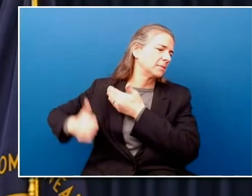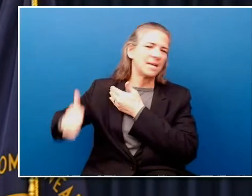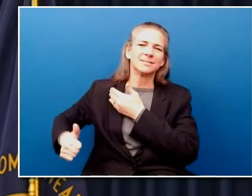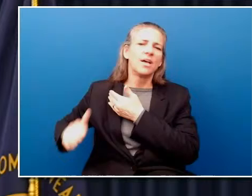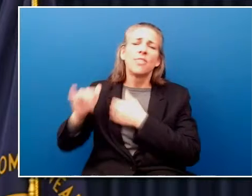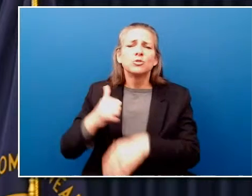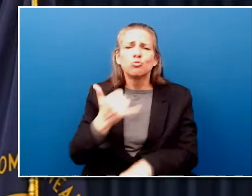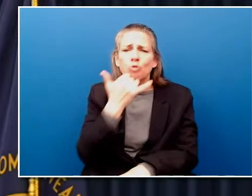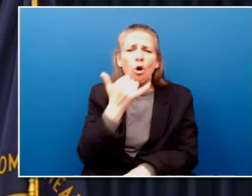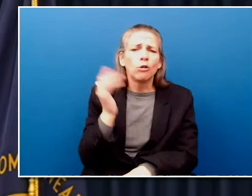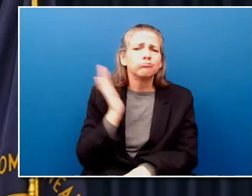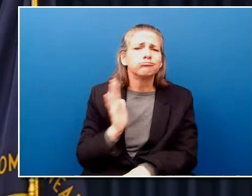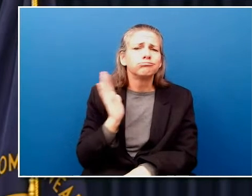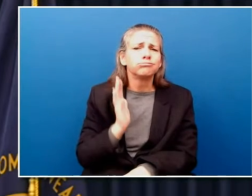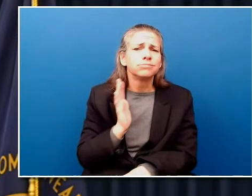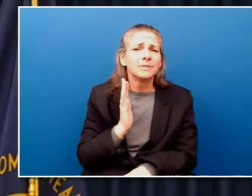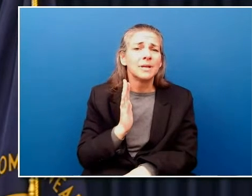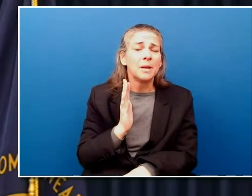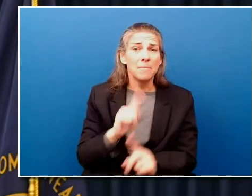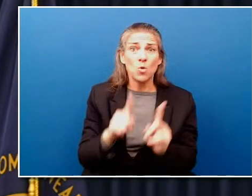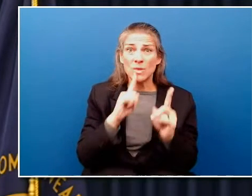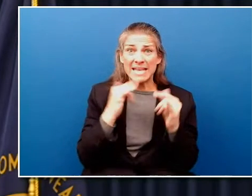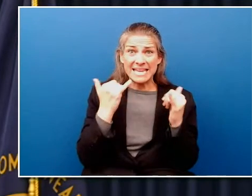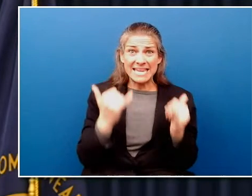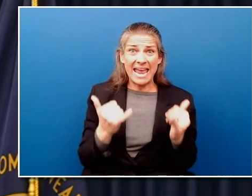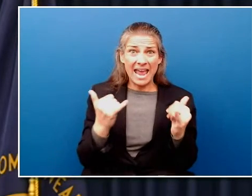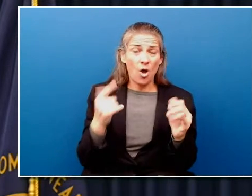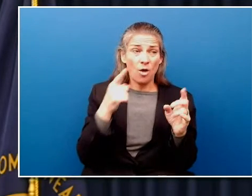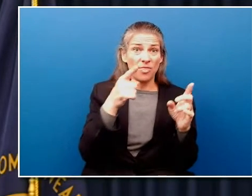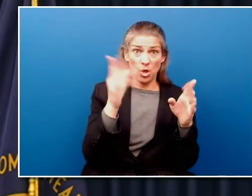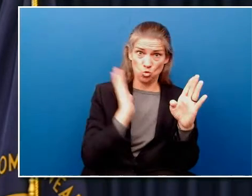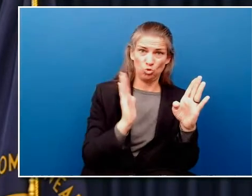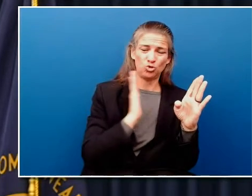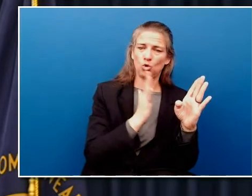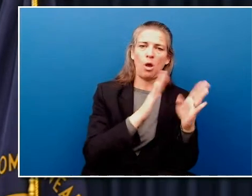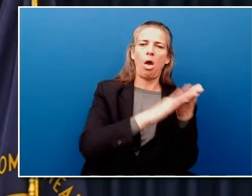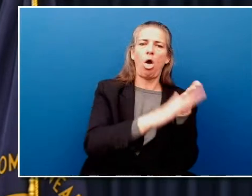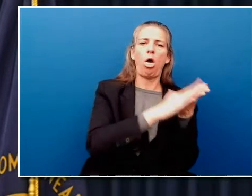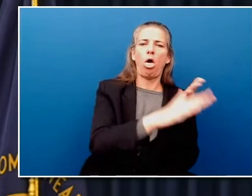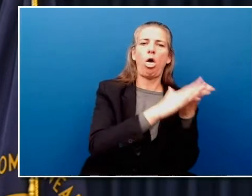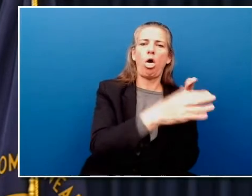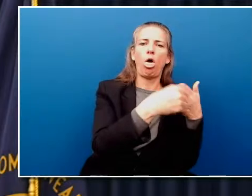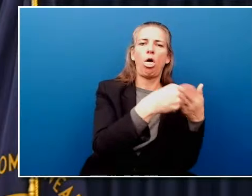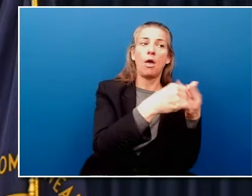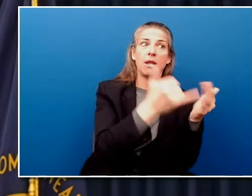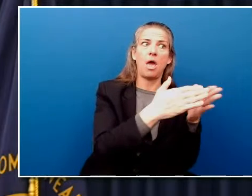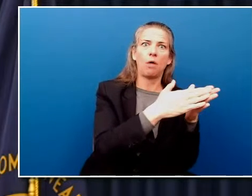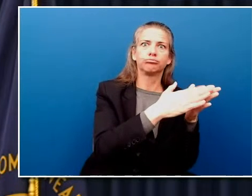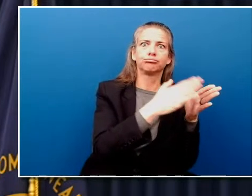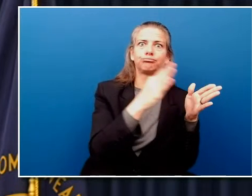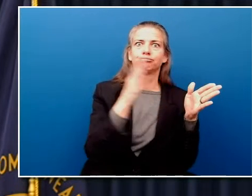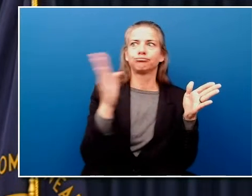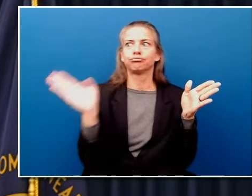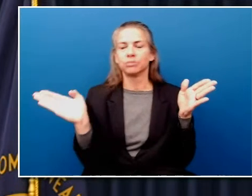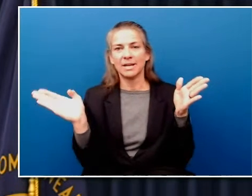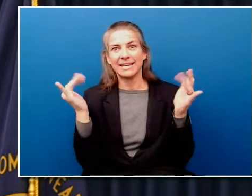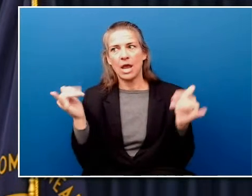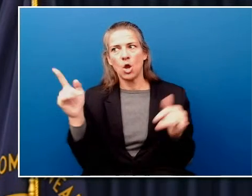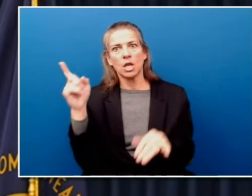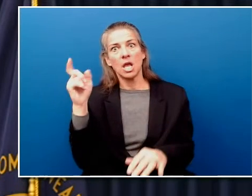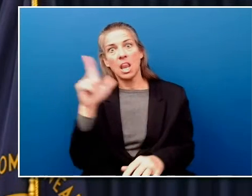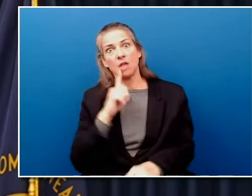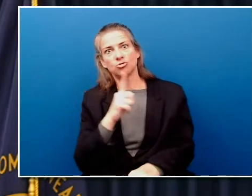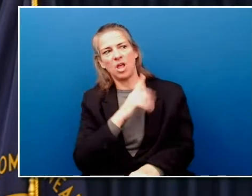is a move too far in the other direction. For instance, if the legislature can take any authority from the governor and give it to any